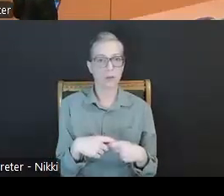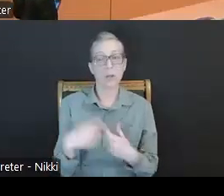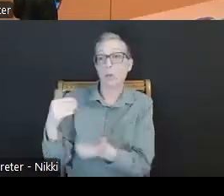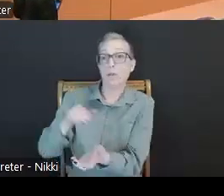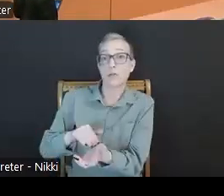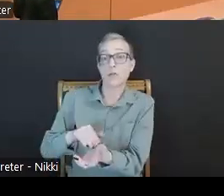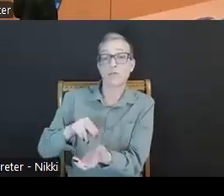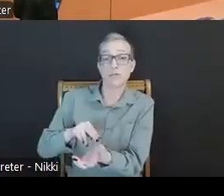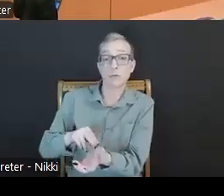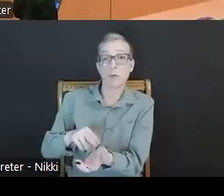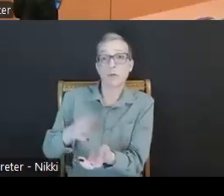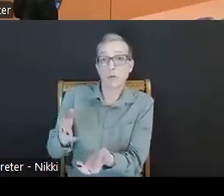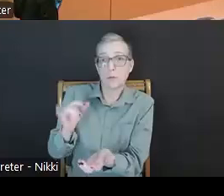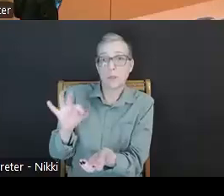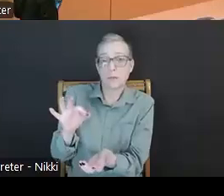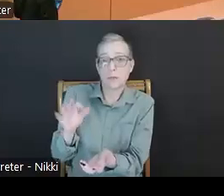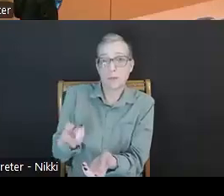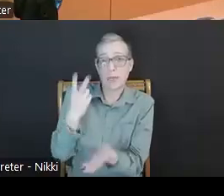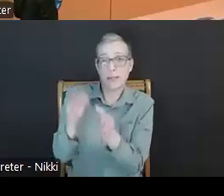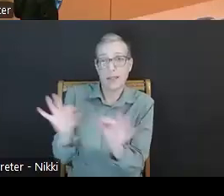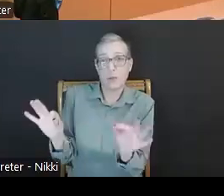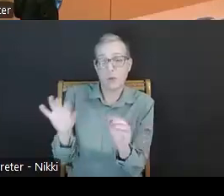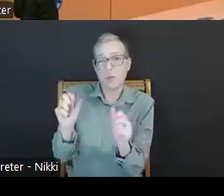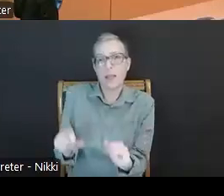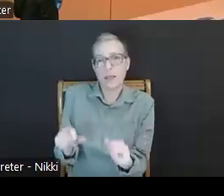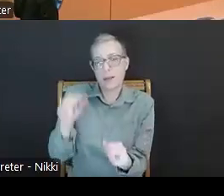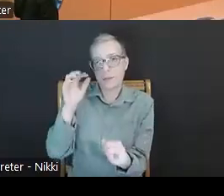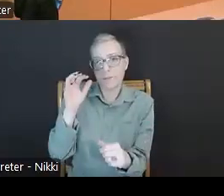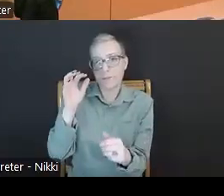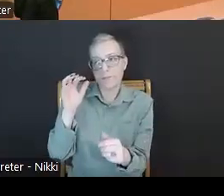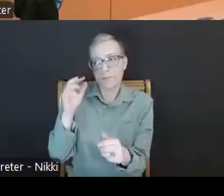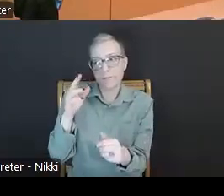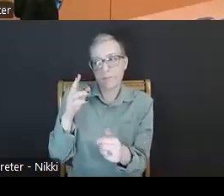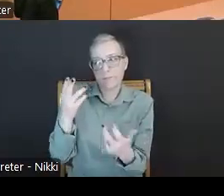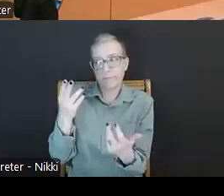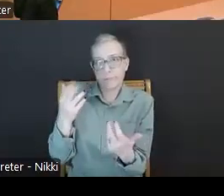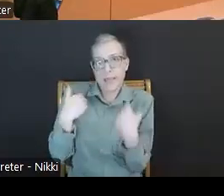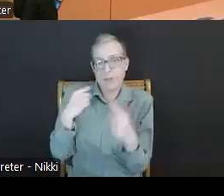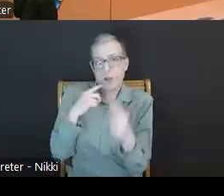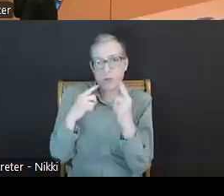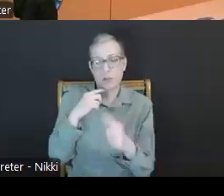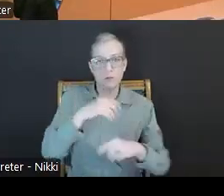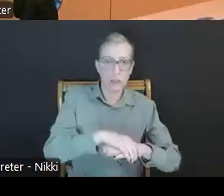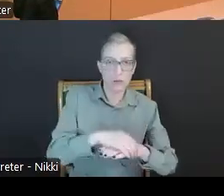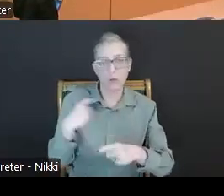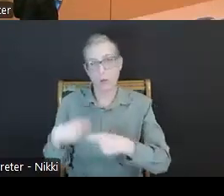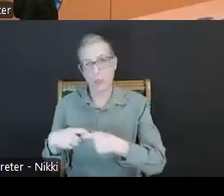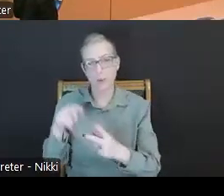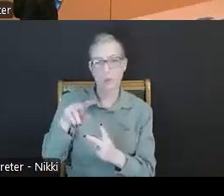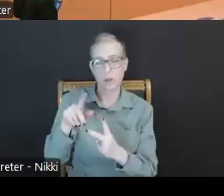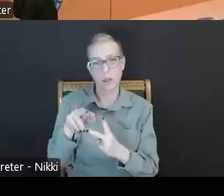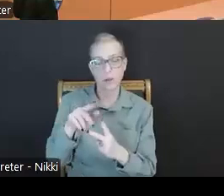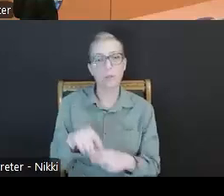could happen in Spanish or in English. The post-session is something that is, I think,